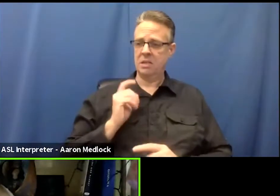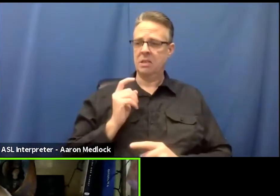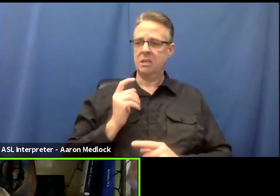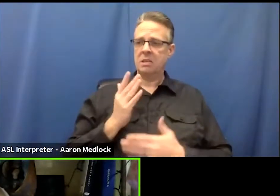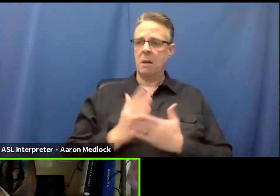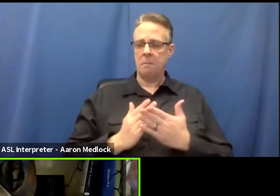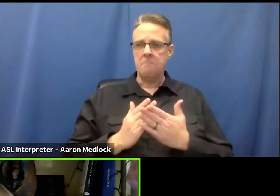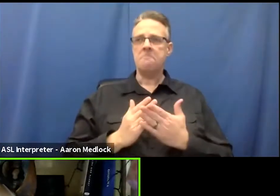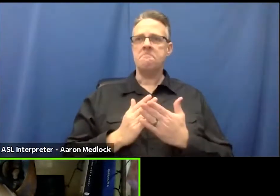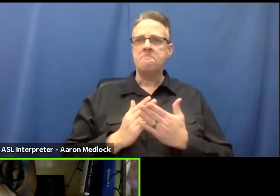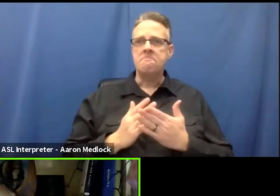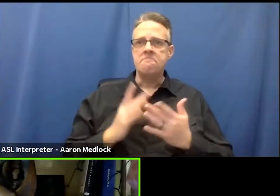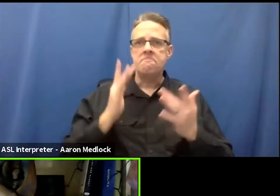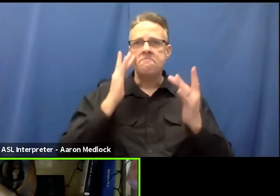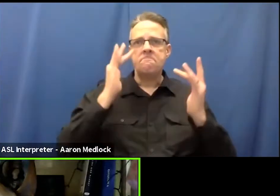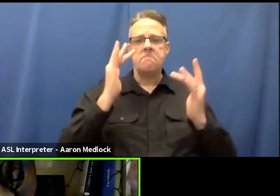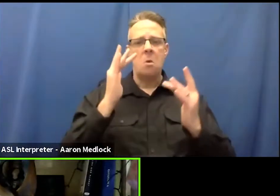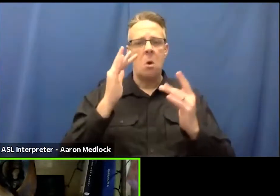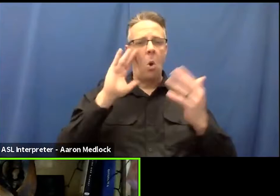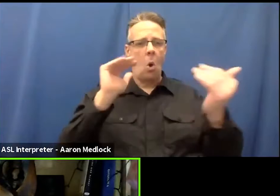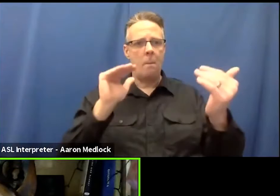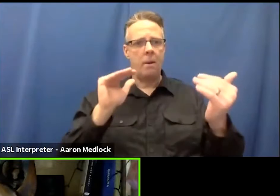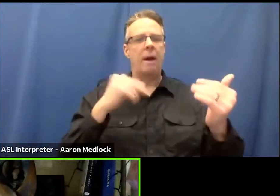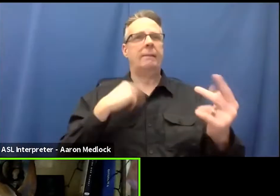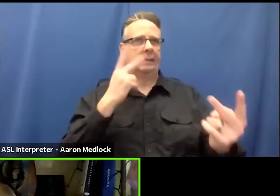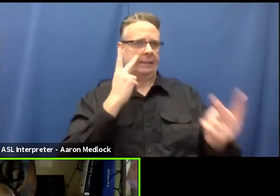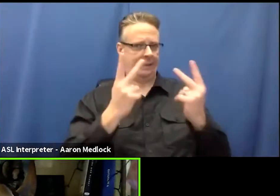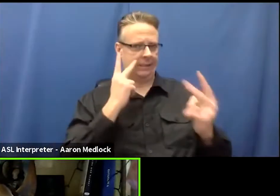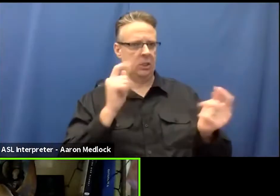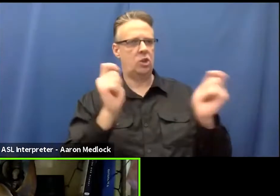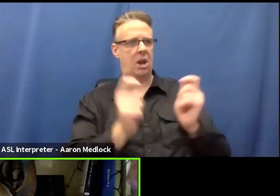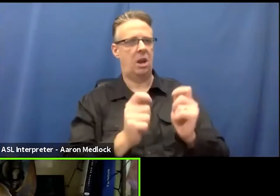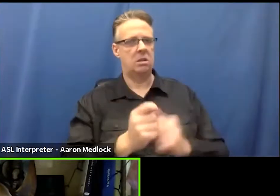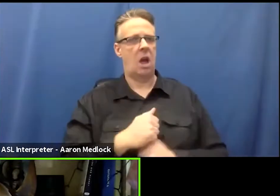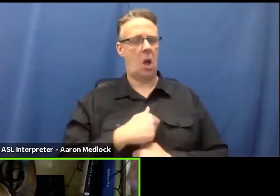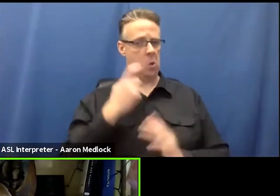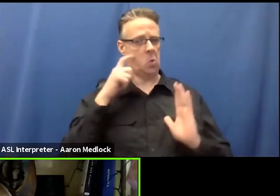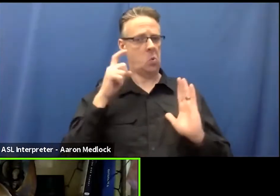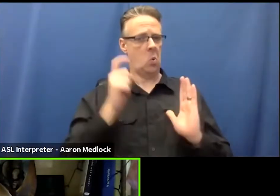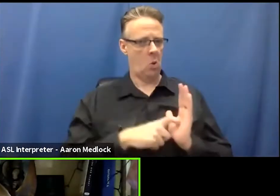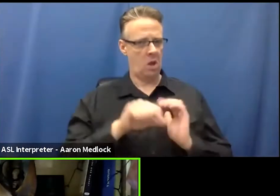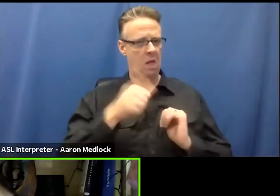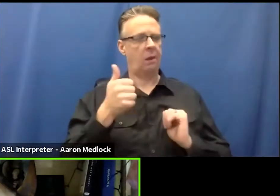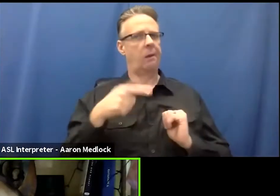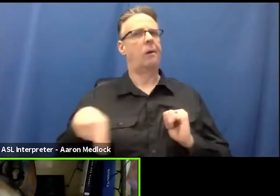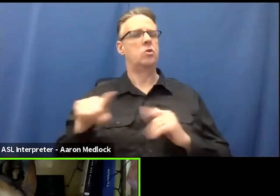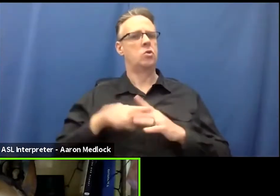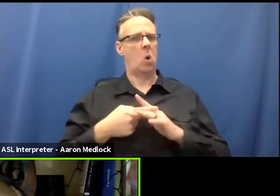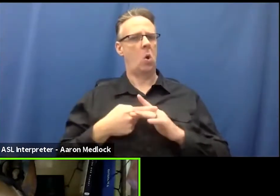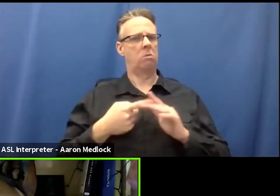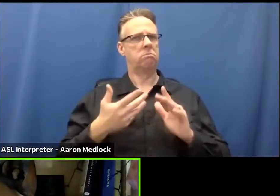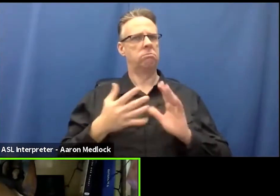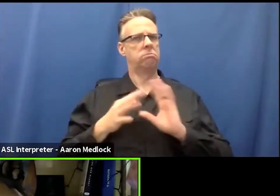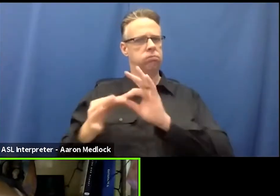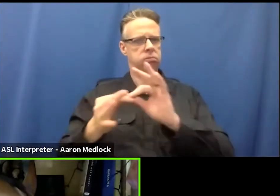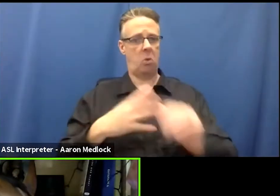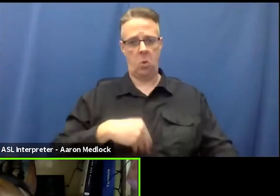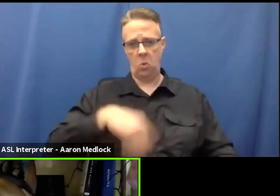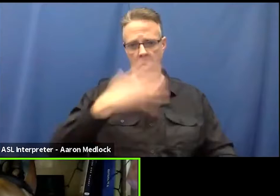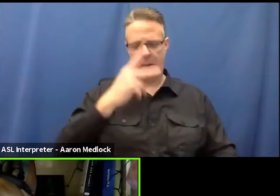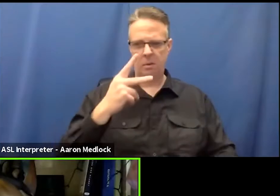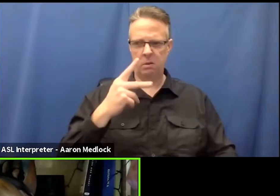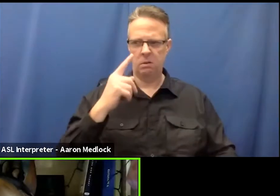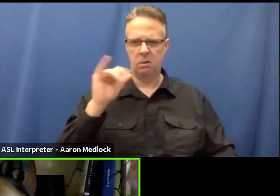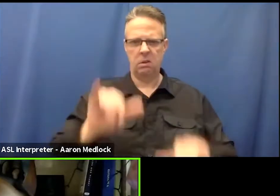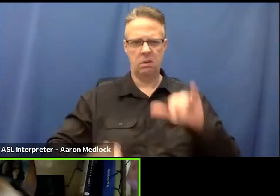life change. You know, I have seen conversations take place, you know, with other white people who are finally waking up to some